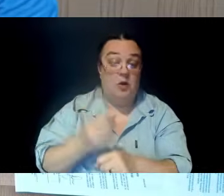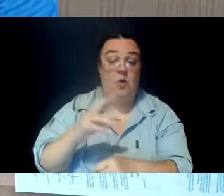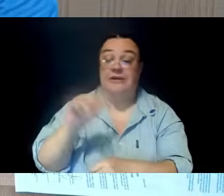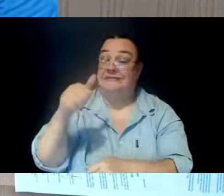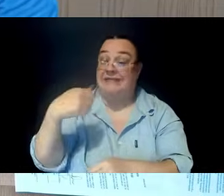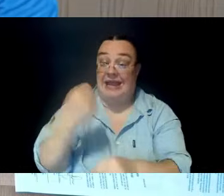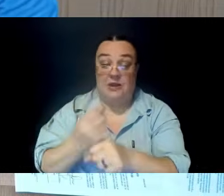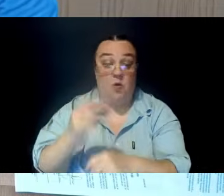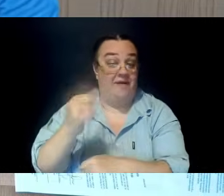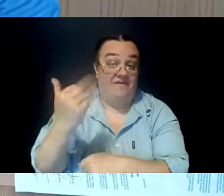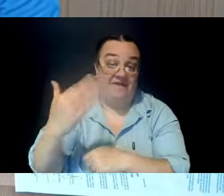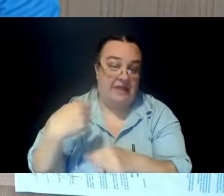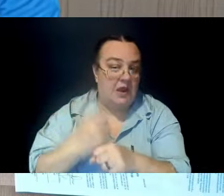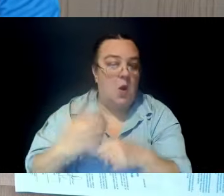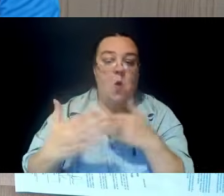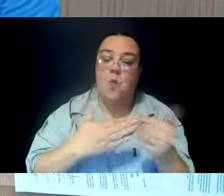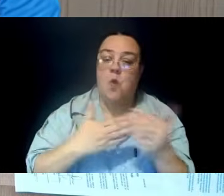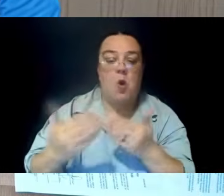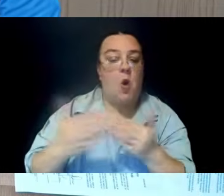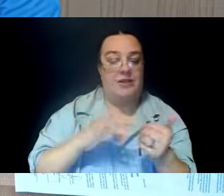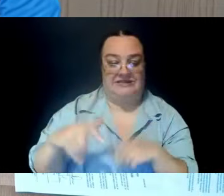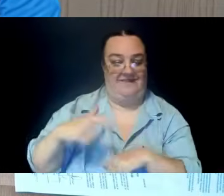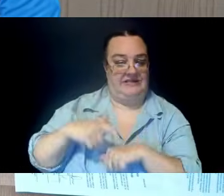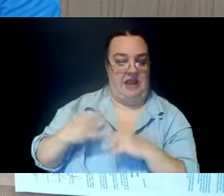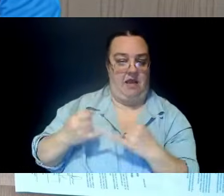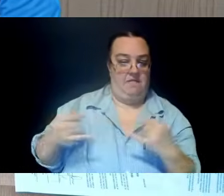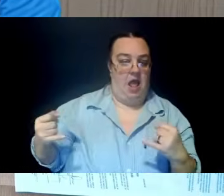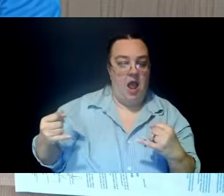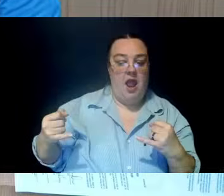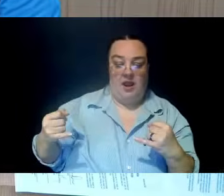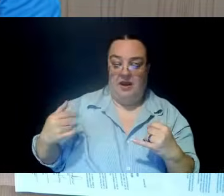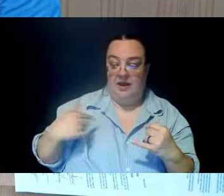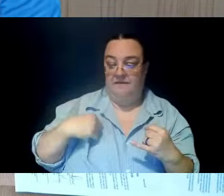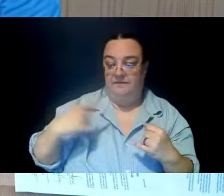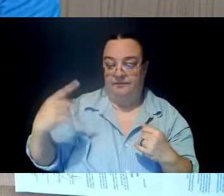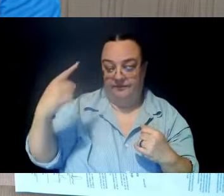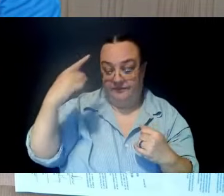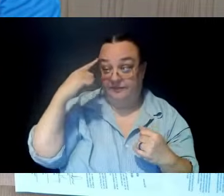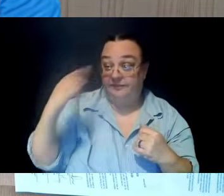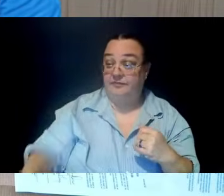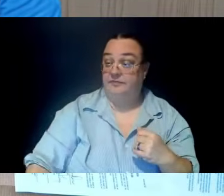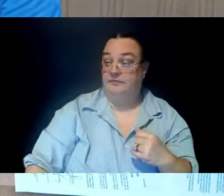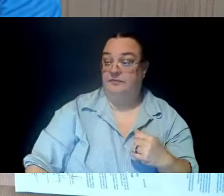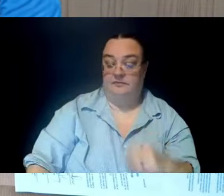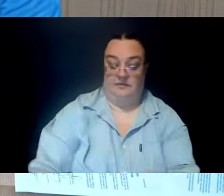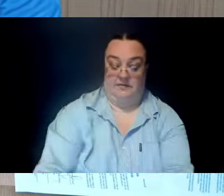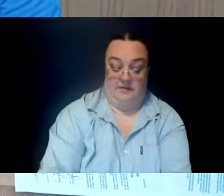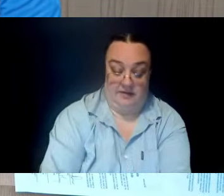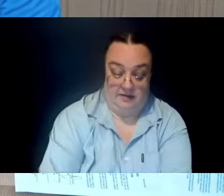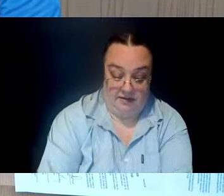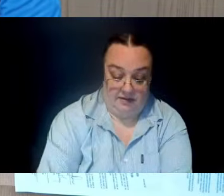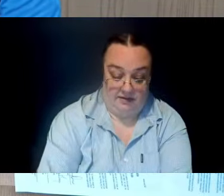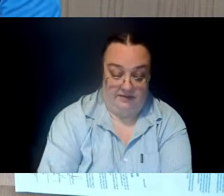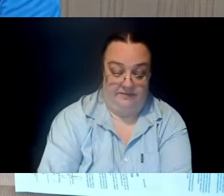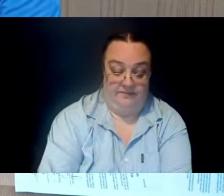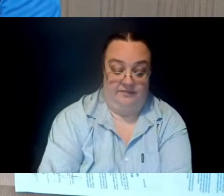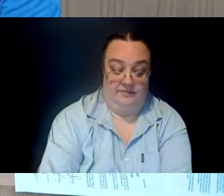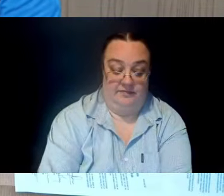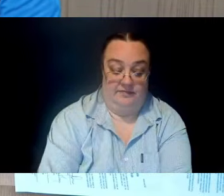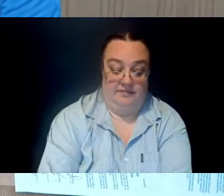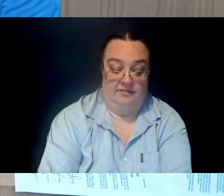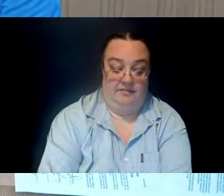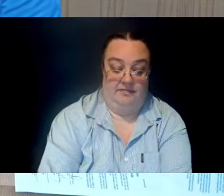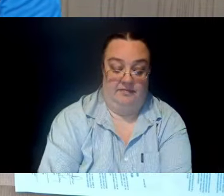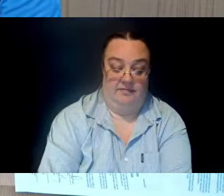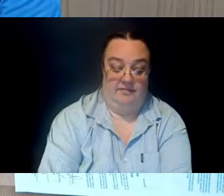15 years, regardless of your timeline, I think the rewards and opportunities